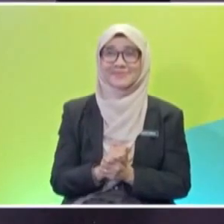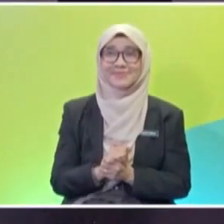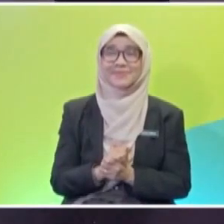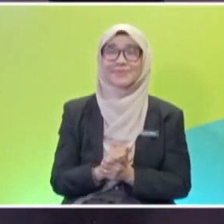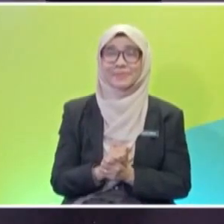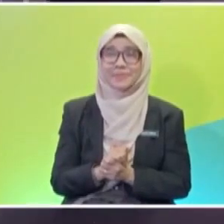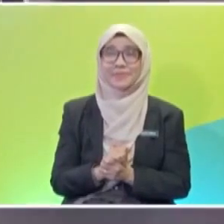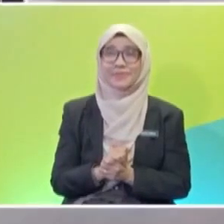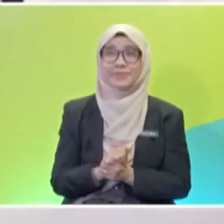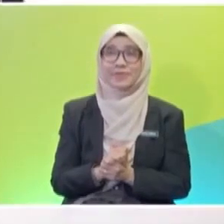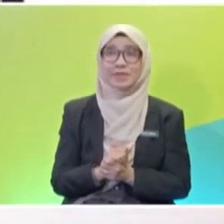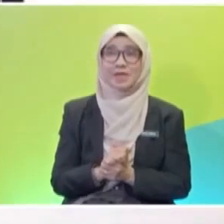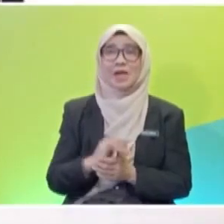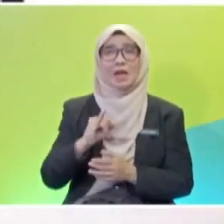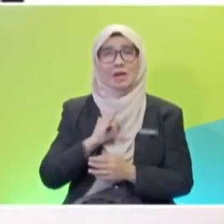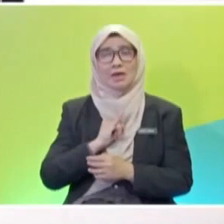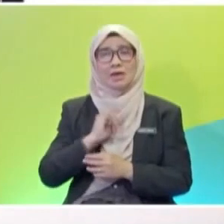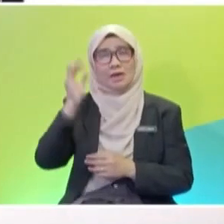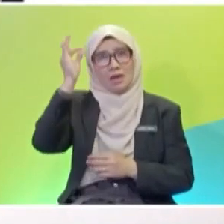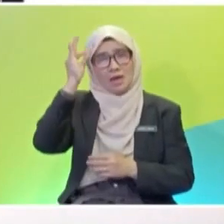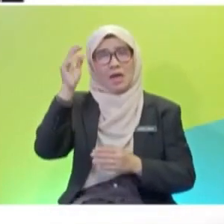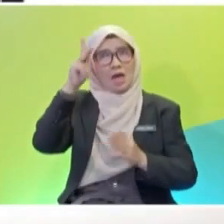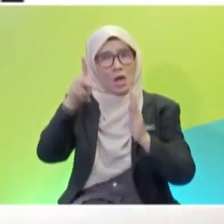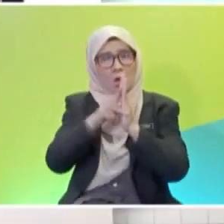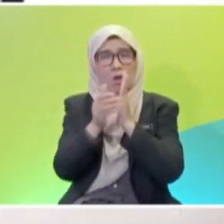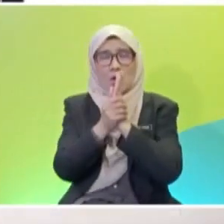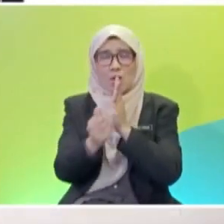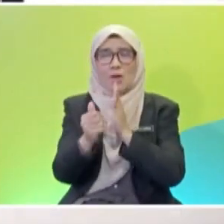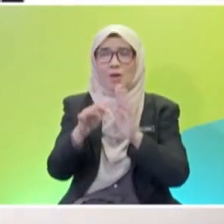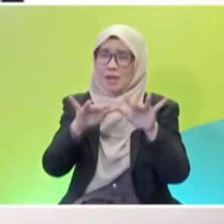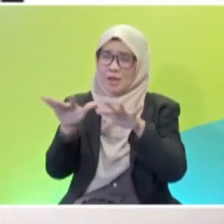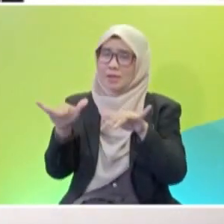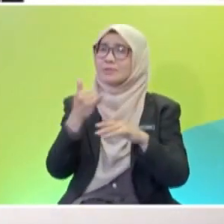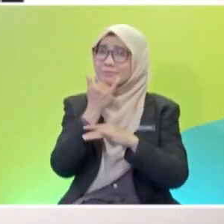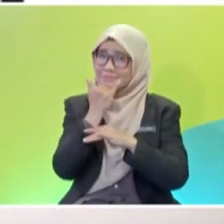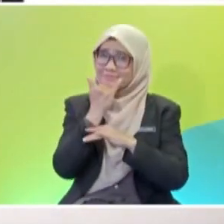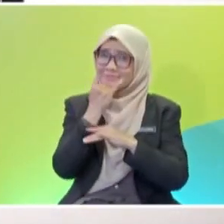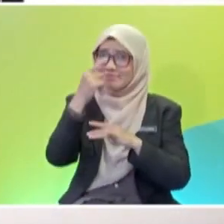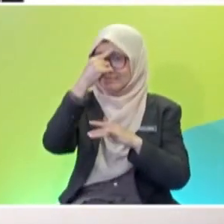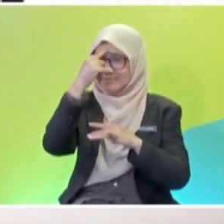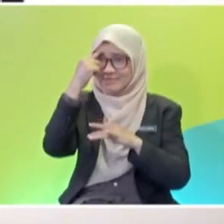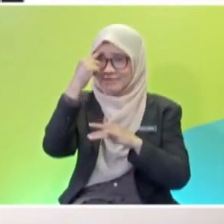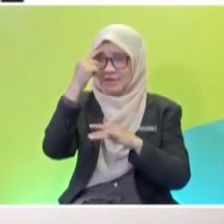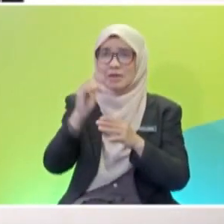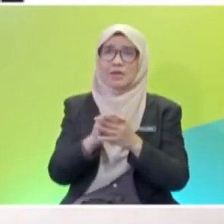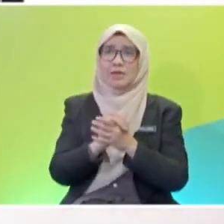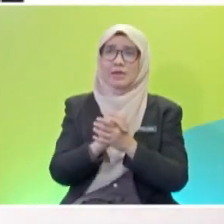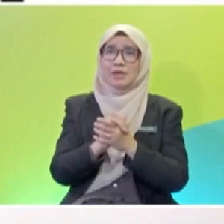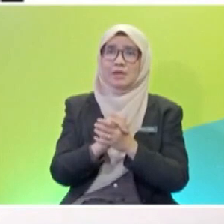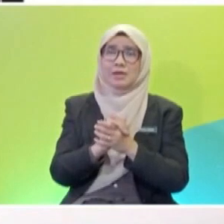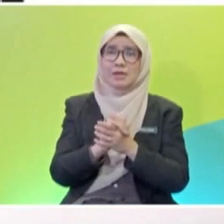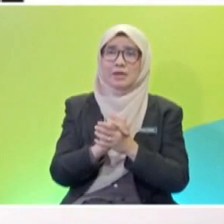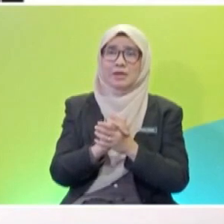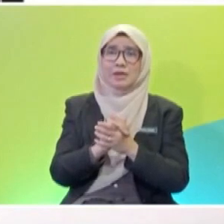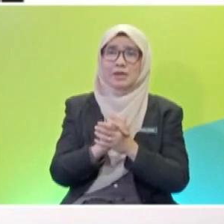away. I think photo manipulation is wrong because we are not taking the opportunity to